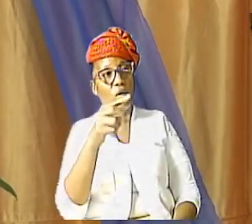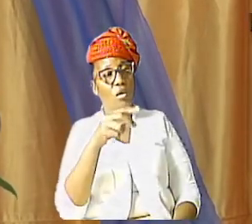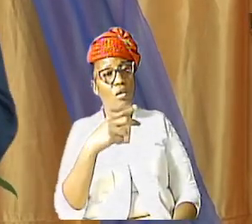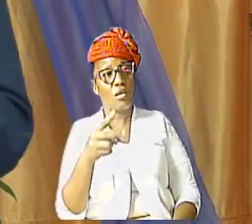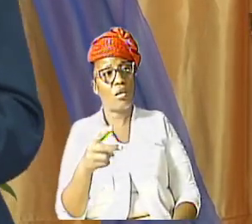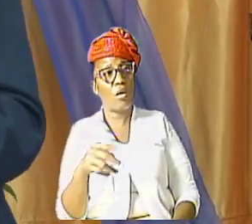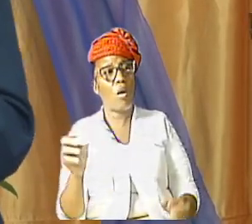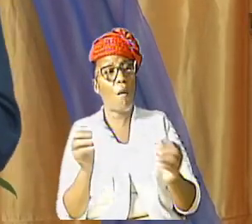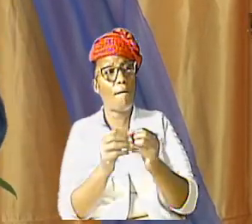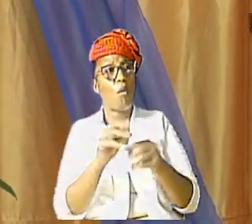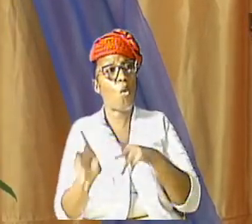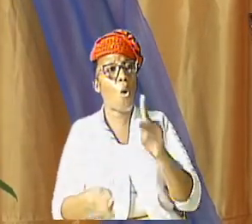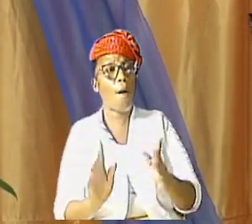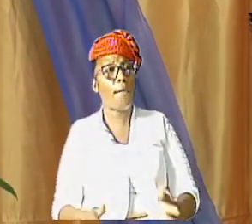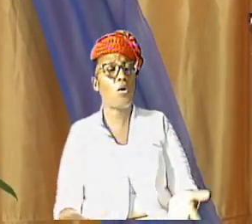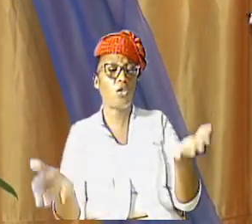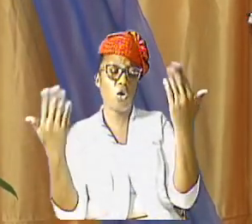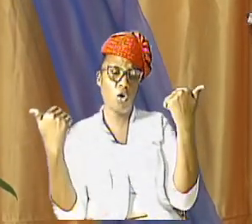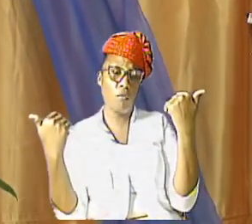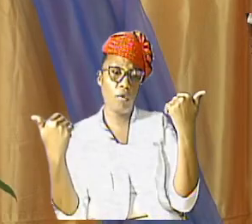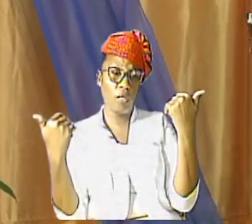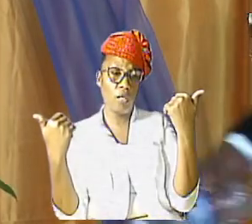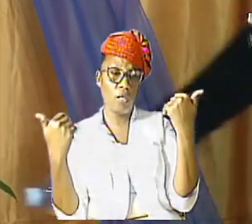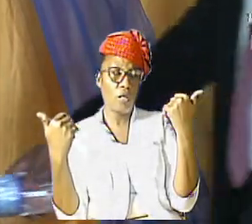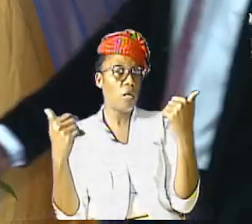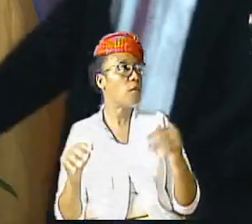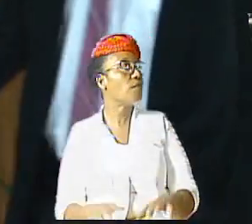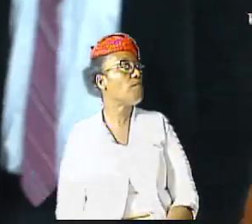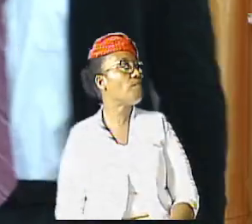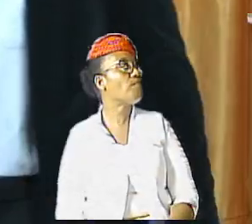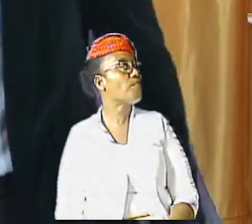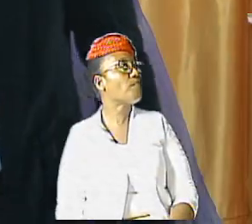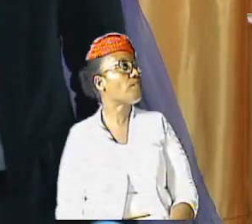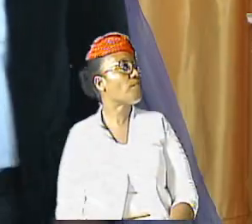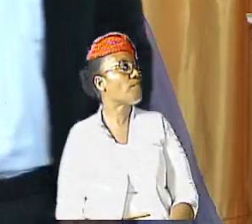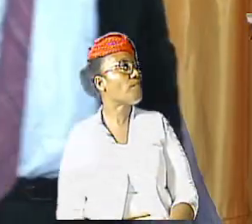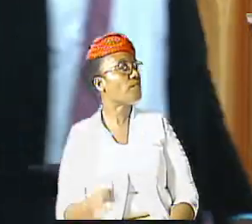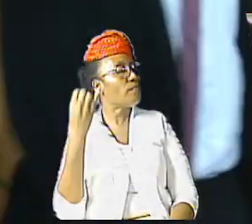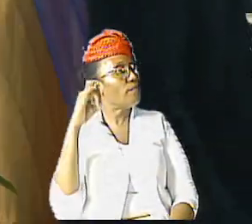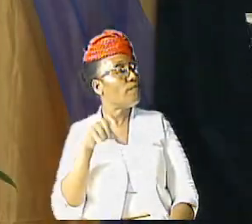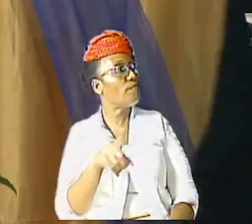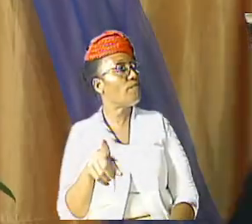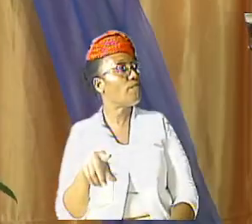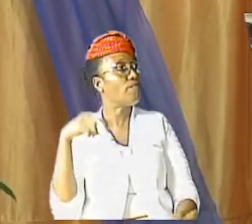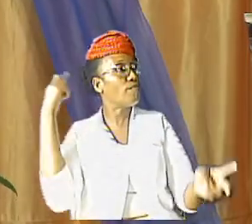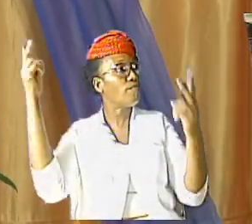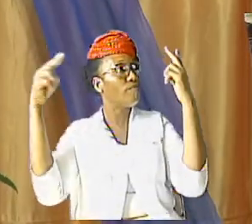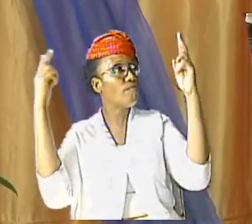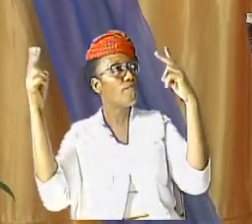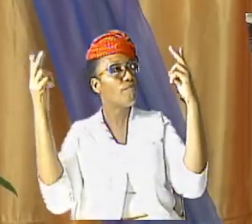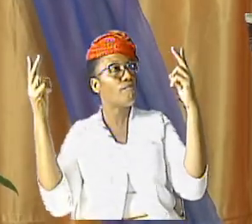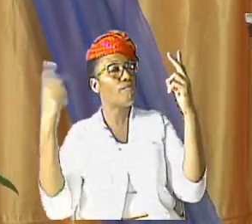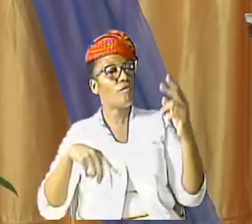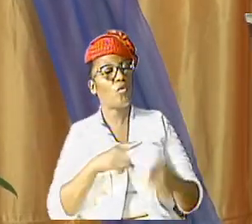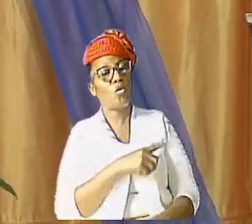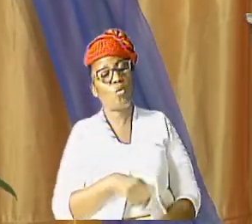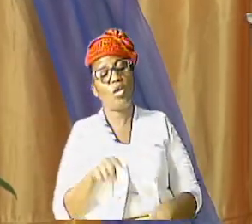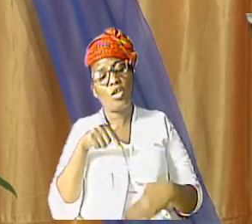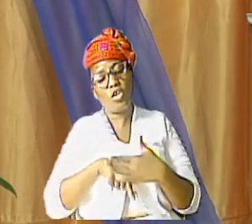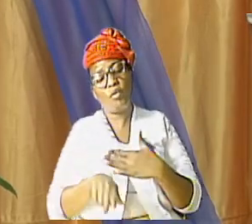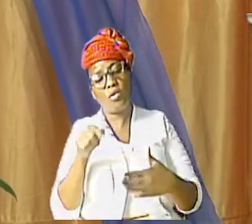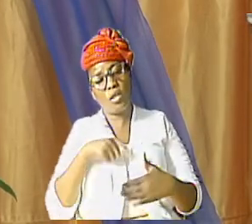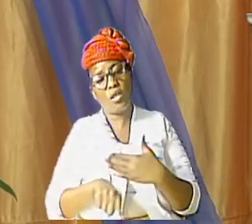in even at this time, so you might not even hear your names here if you're visitors, but we just want you to know that we deeply, deeply appreciate